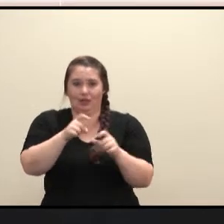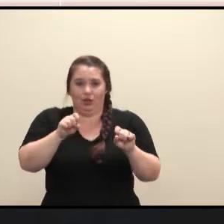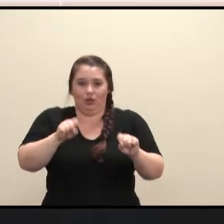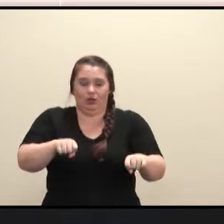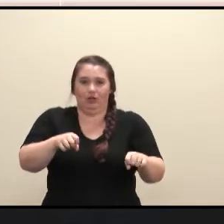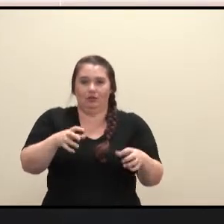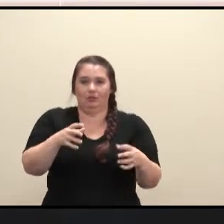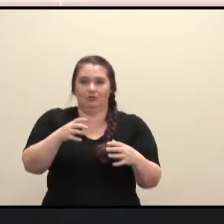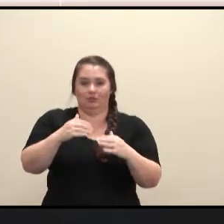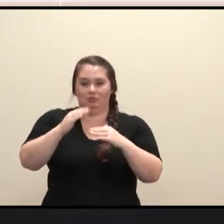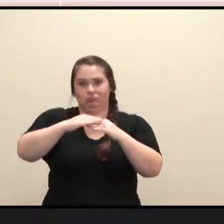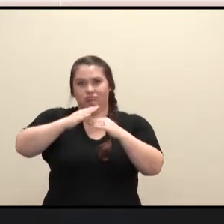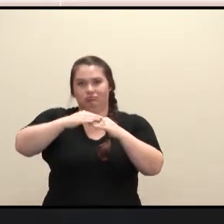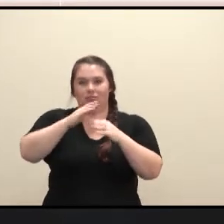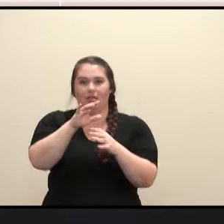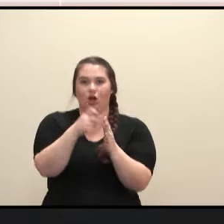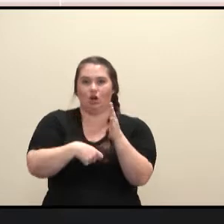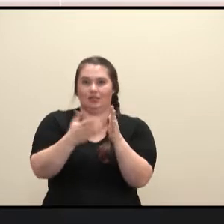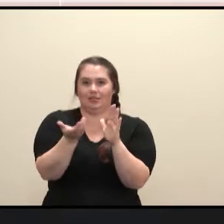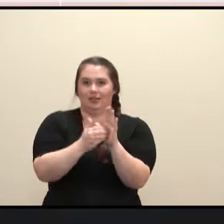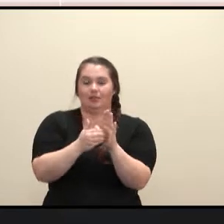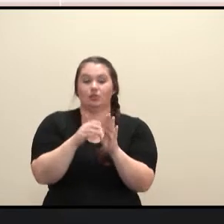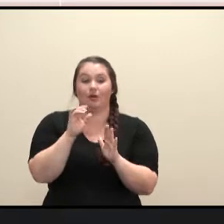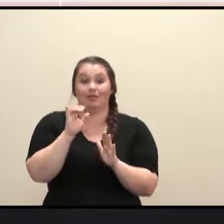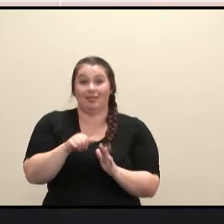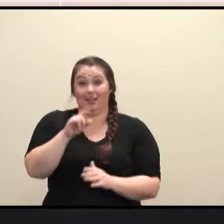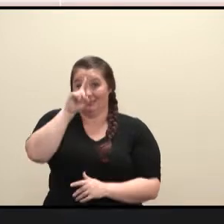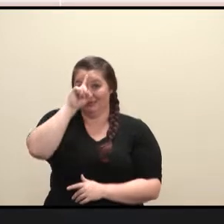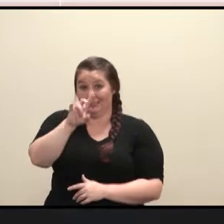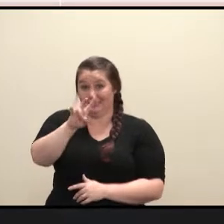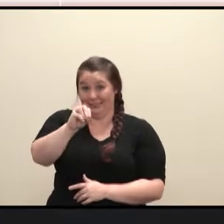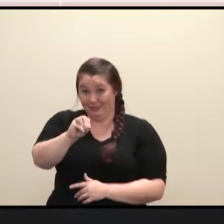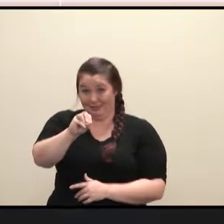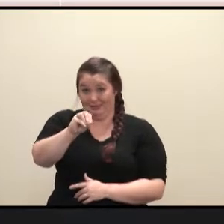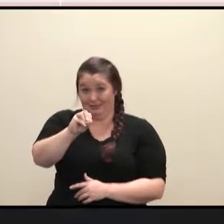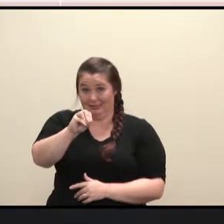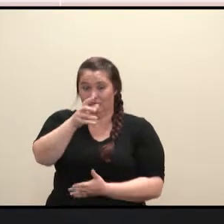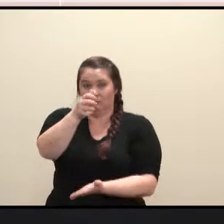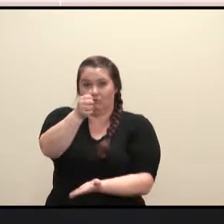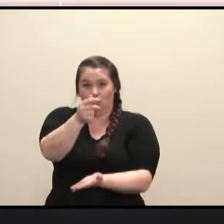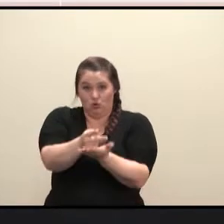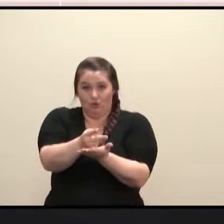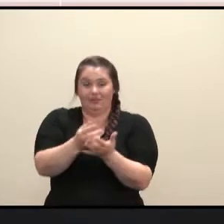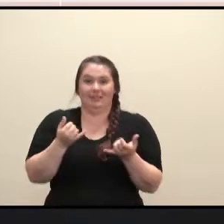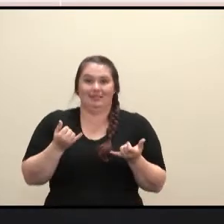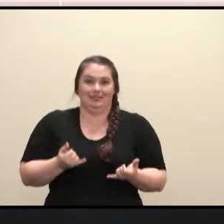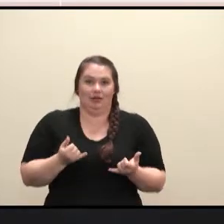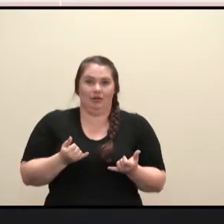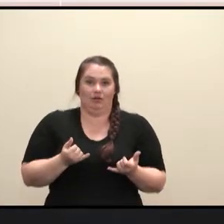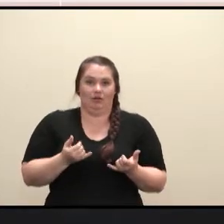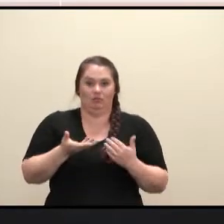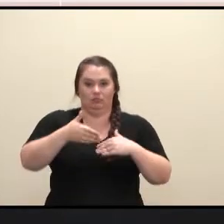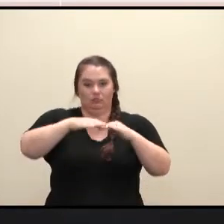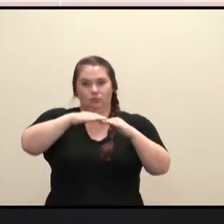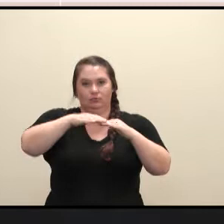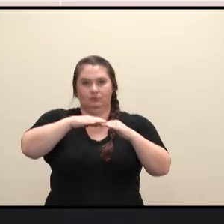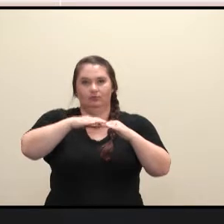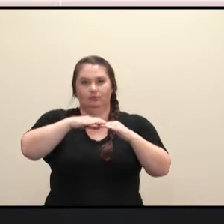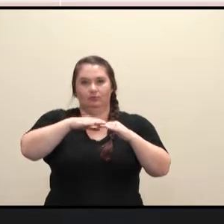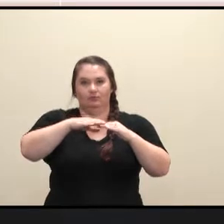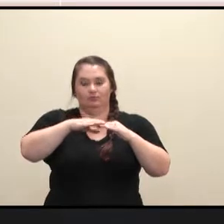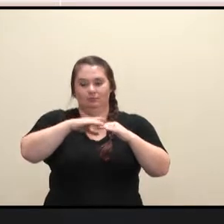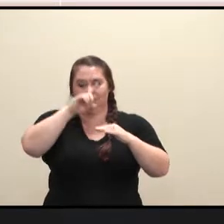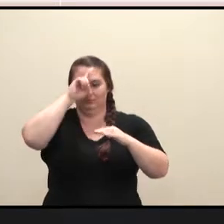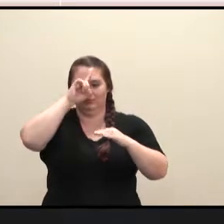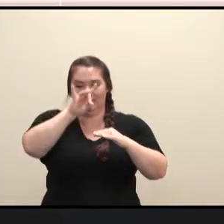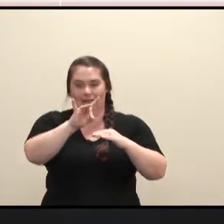copper pennies. So our 17 cents that we approved is now 13.83 cents. So